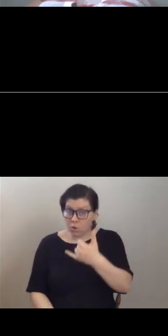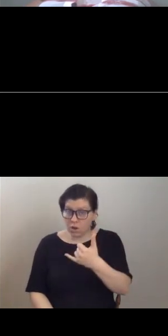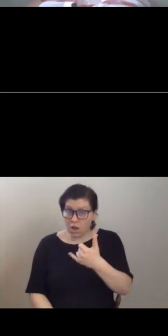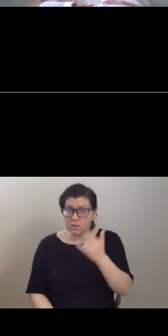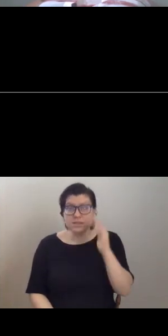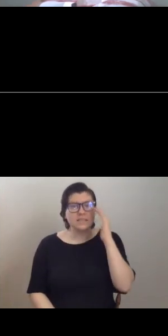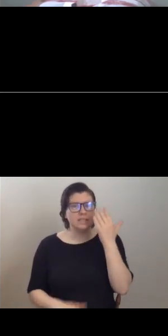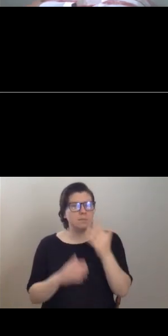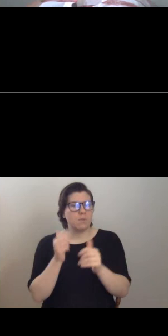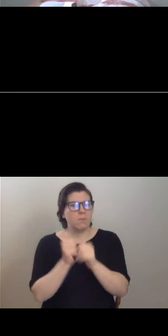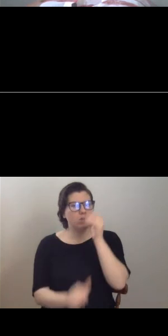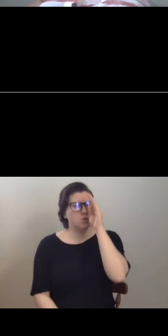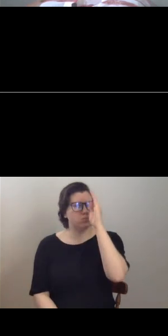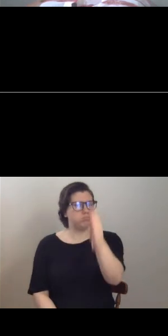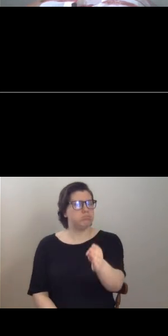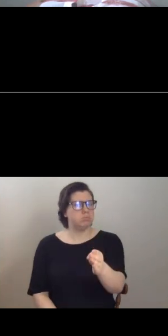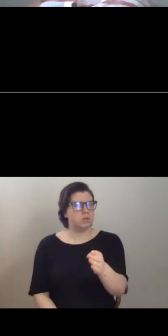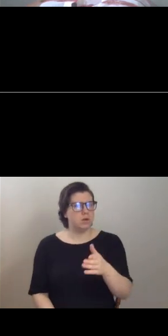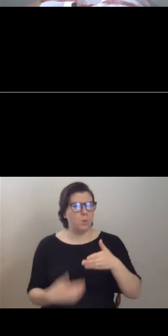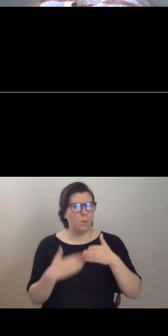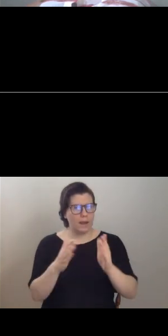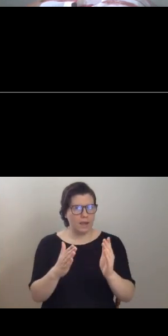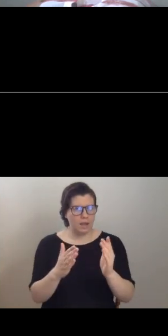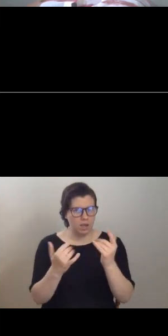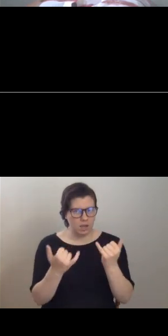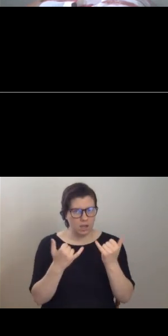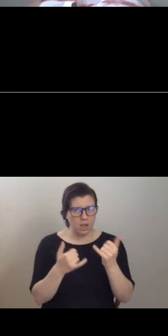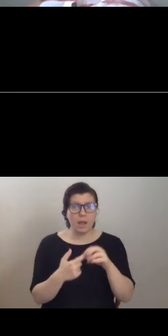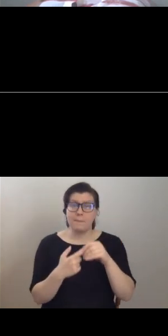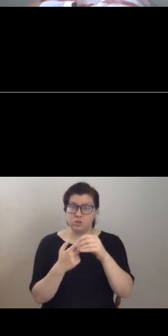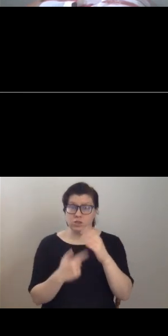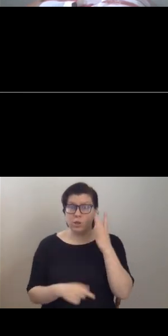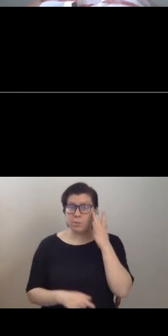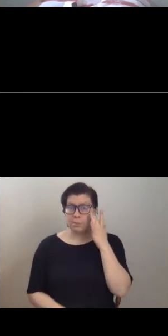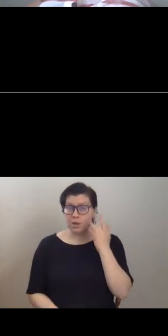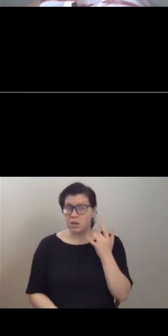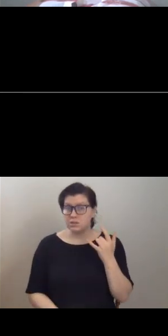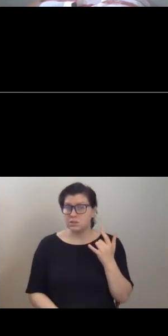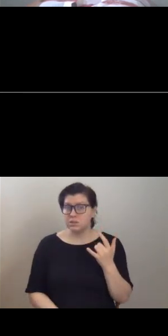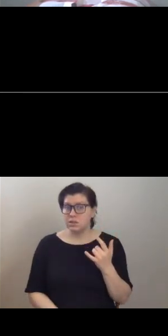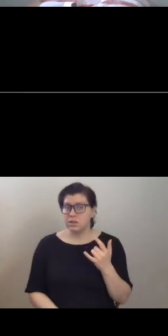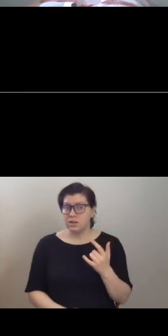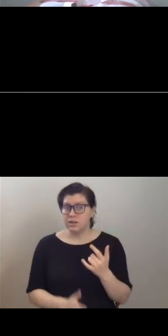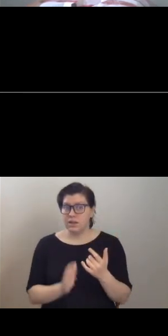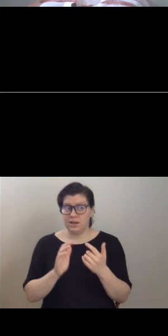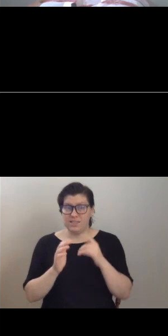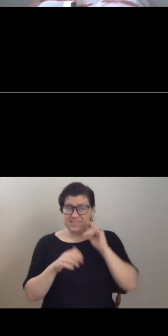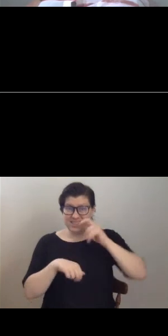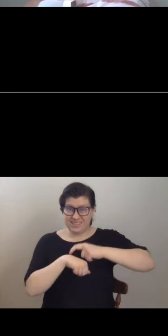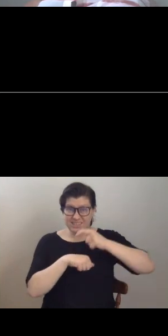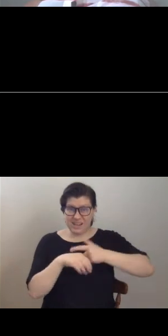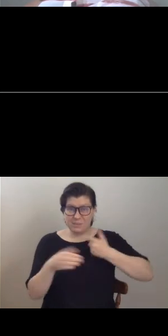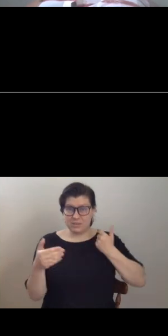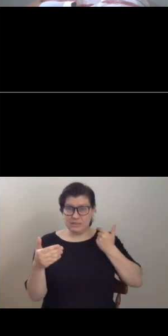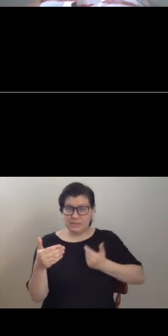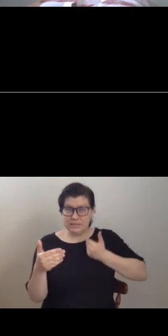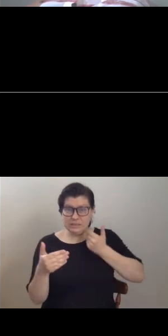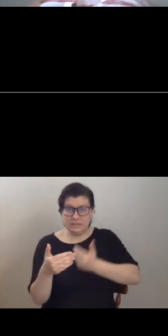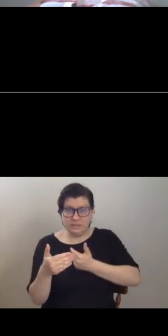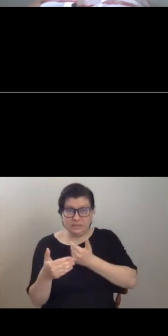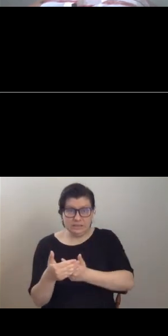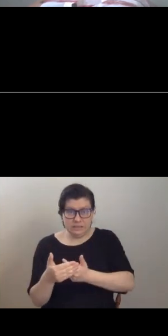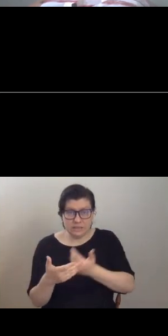this time, especially since it's getting very tight to the time frames. I don't know if Rob, you